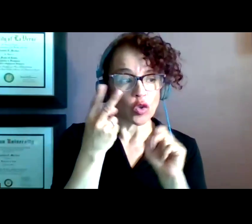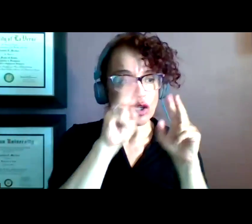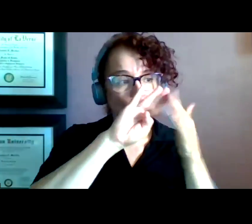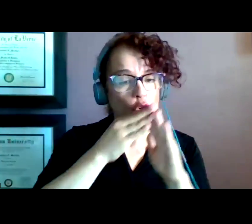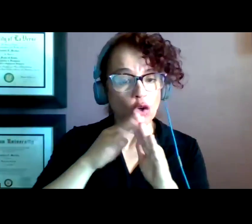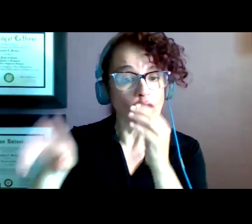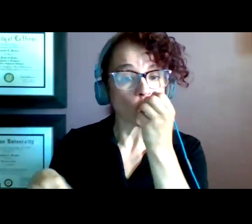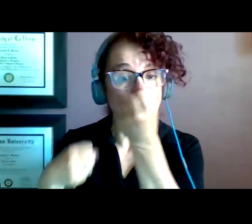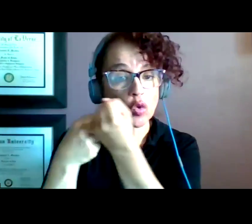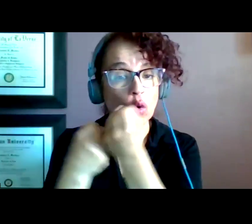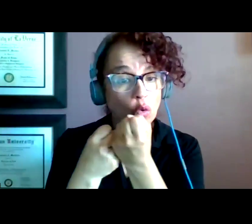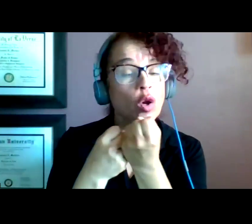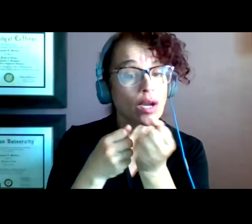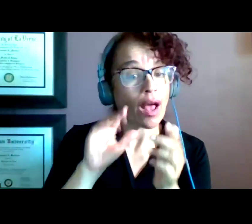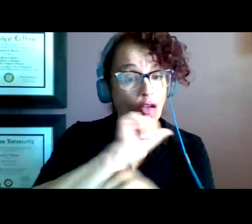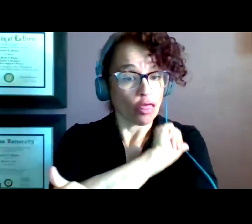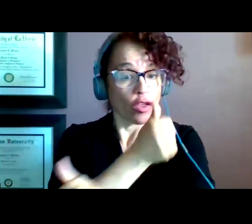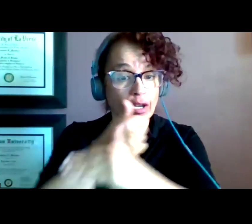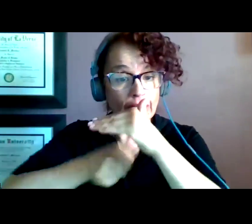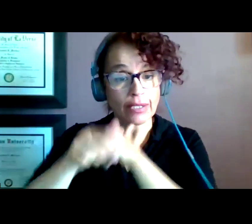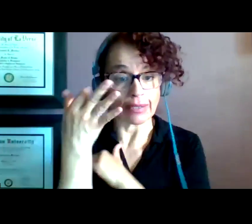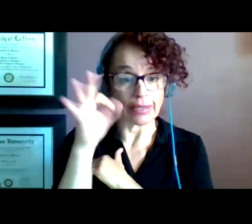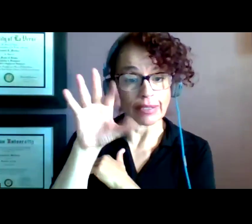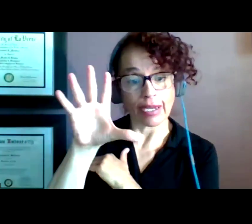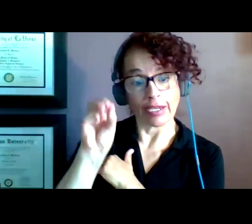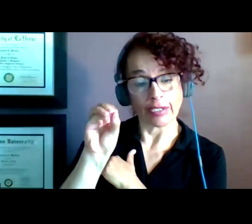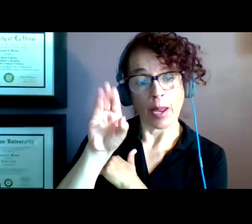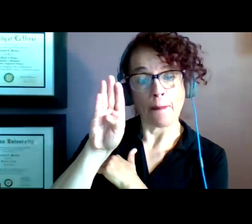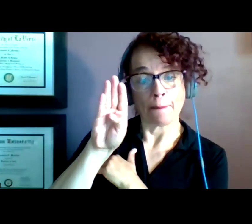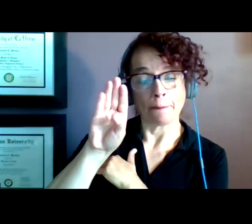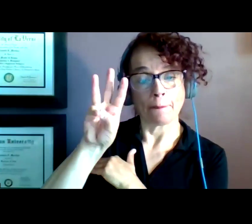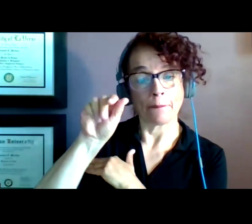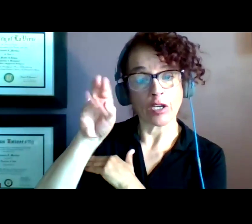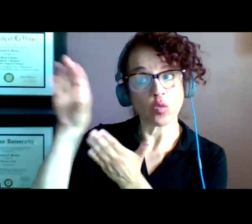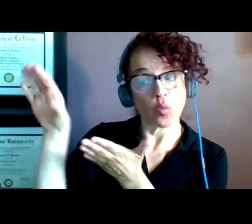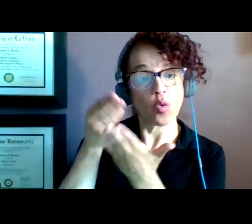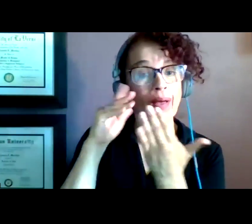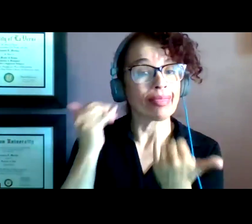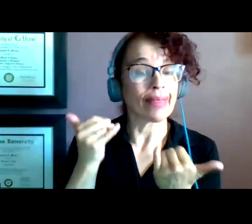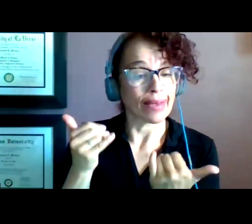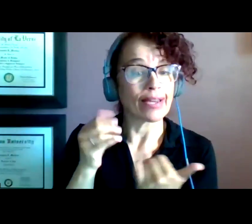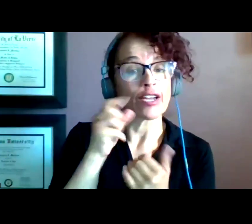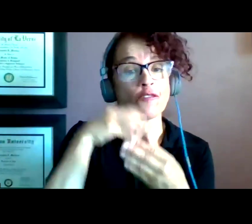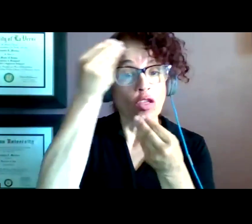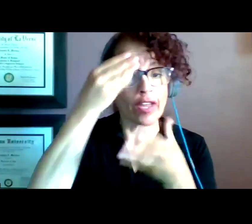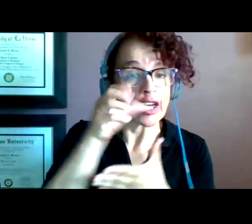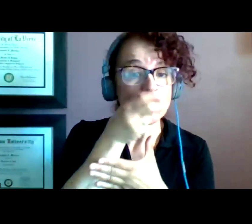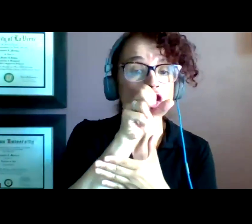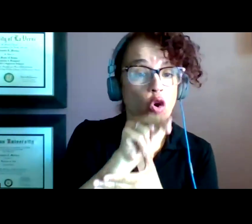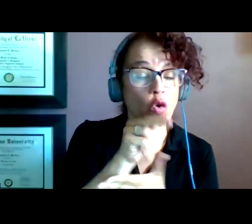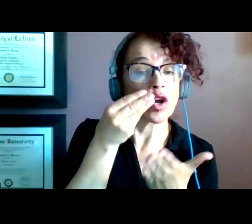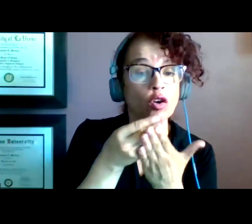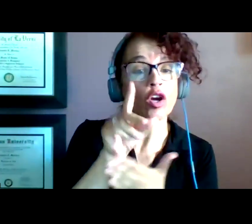community supports that are authorized under the 1915B waiver. And this analysis is for information for calendar